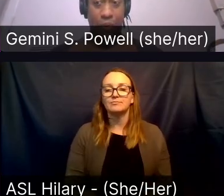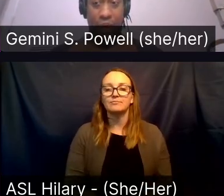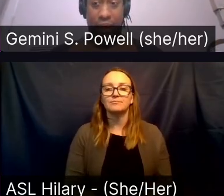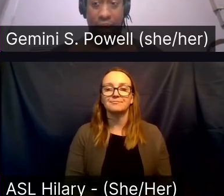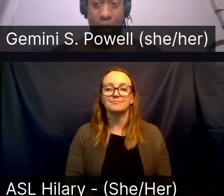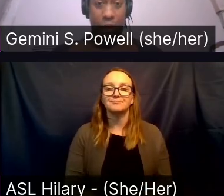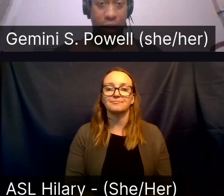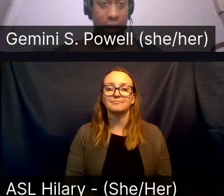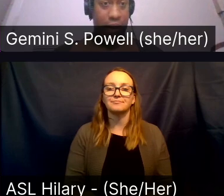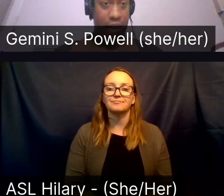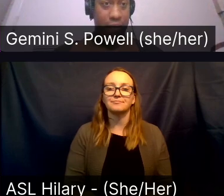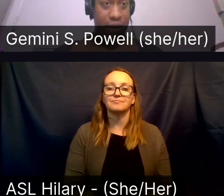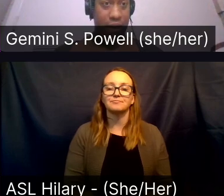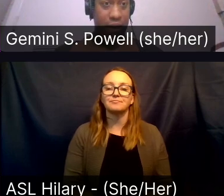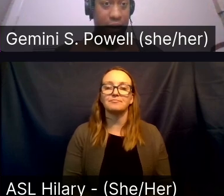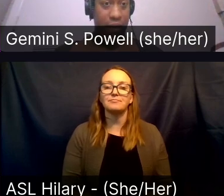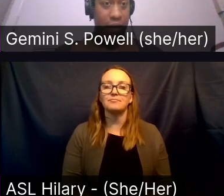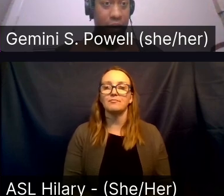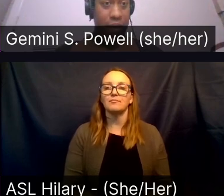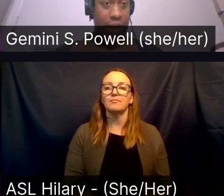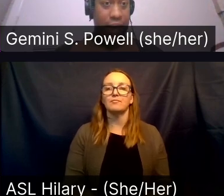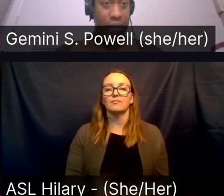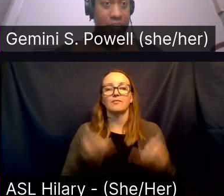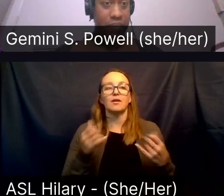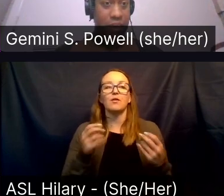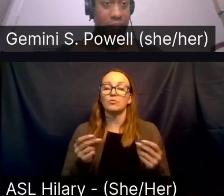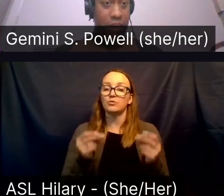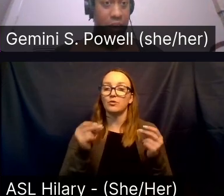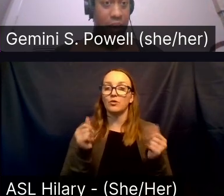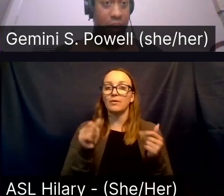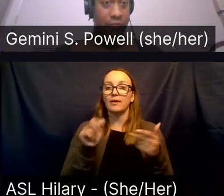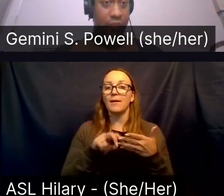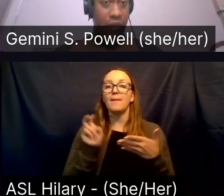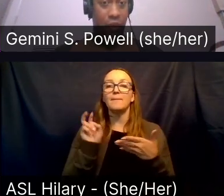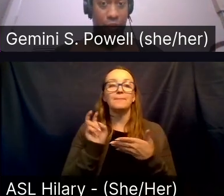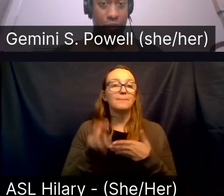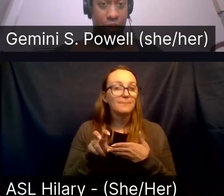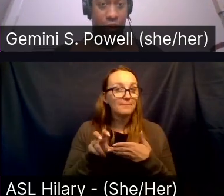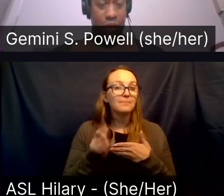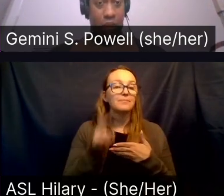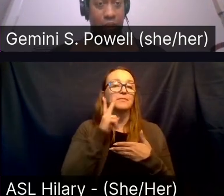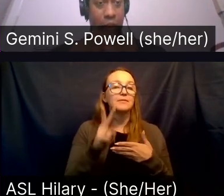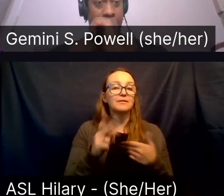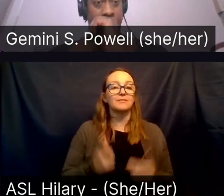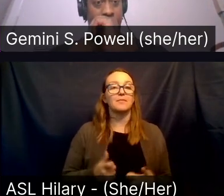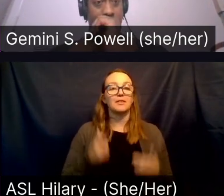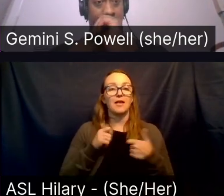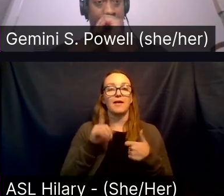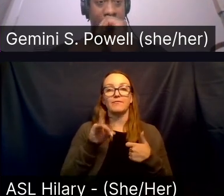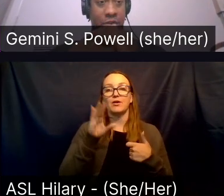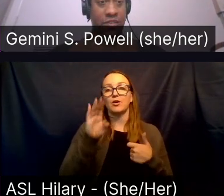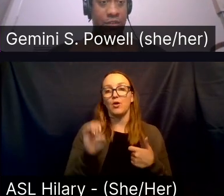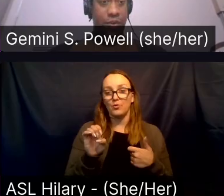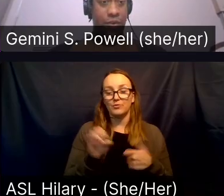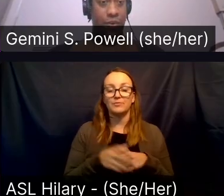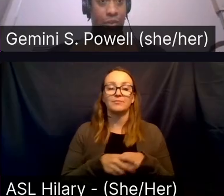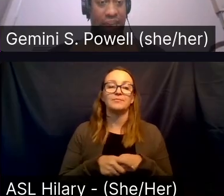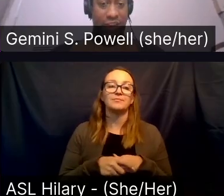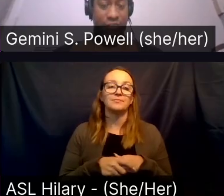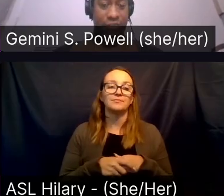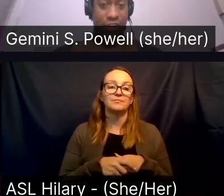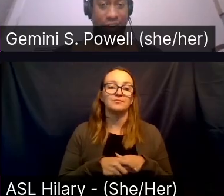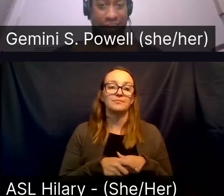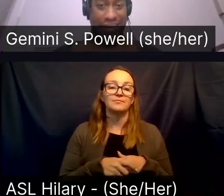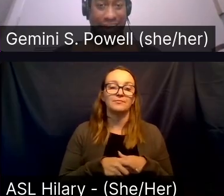Let's do a quick hop in and look at some live code. For those of you